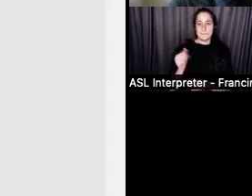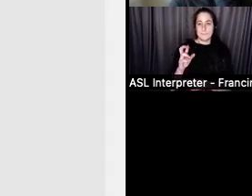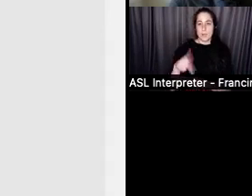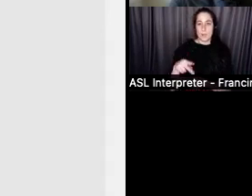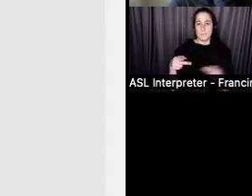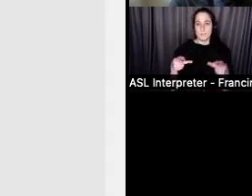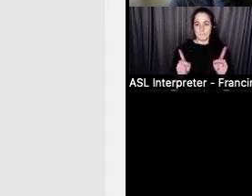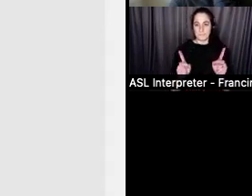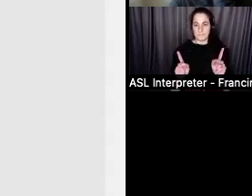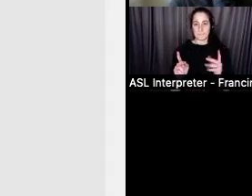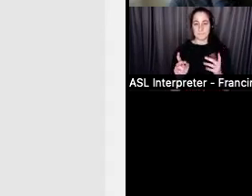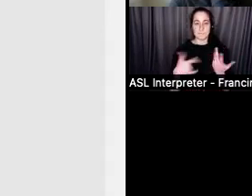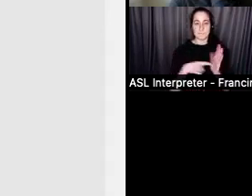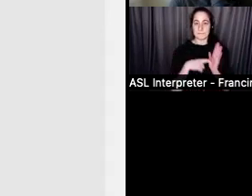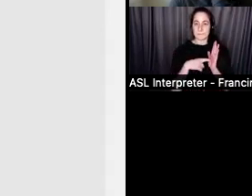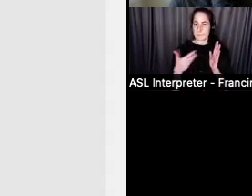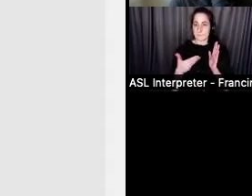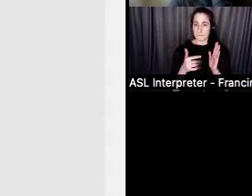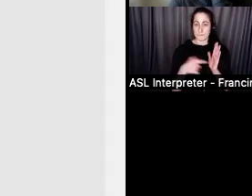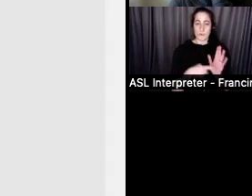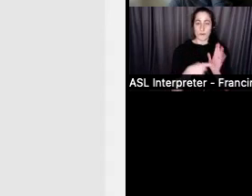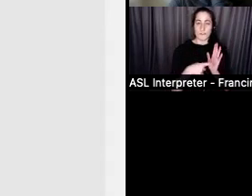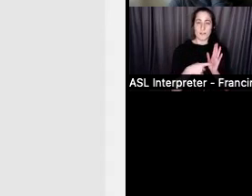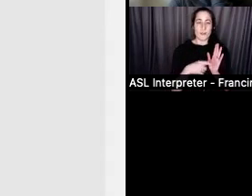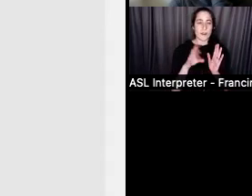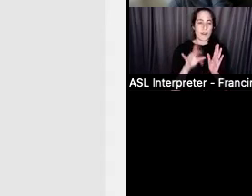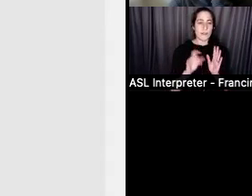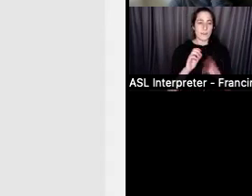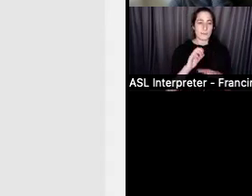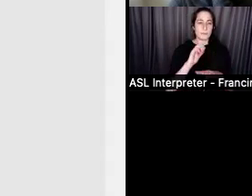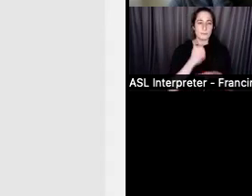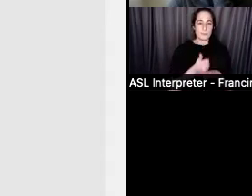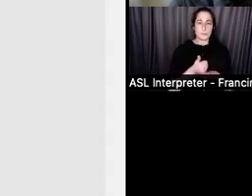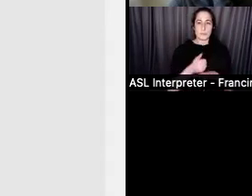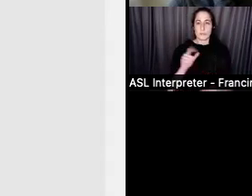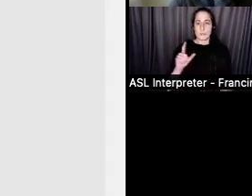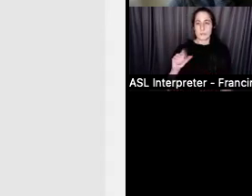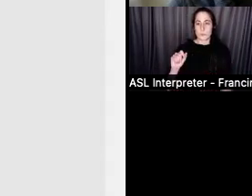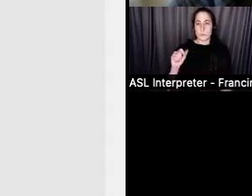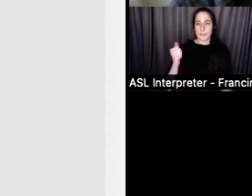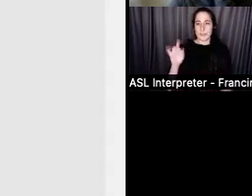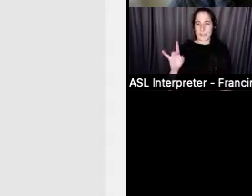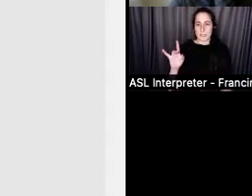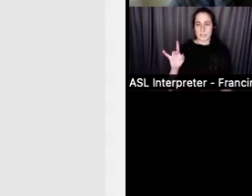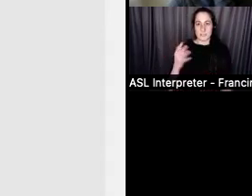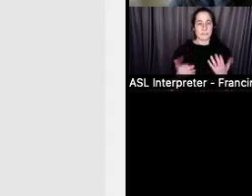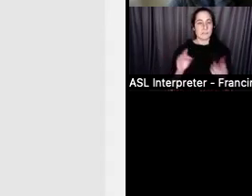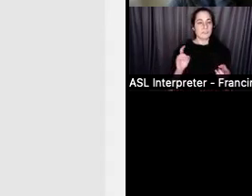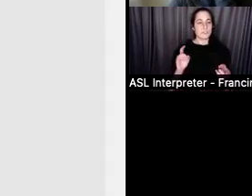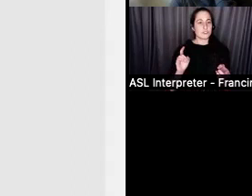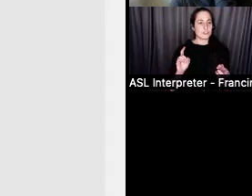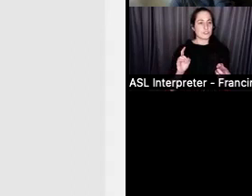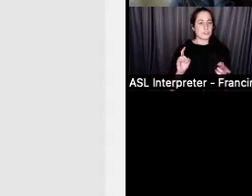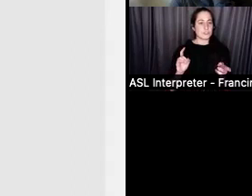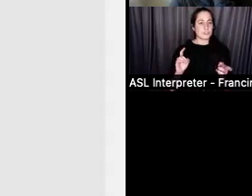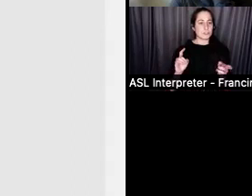the criteria. This is criteria as of, I think, 2018. The only thing that might be shifting here is this